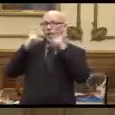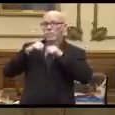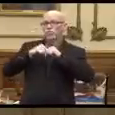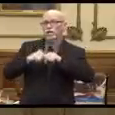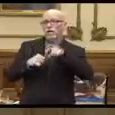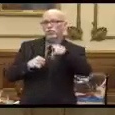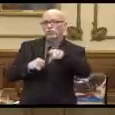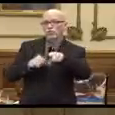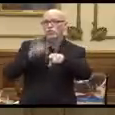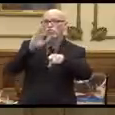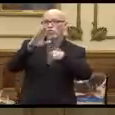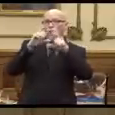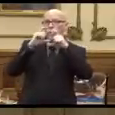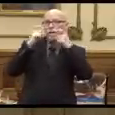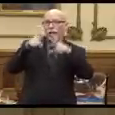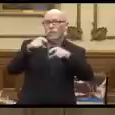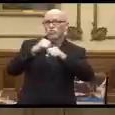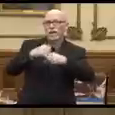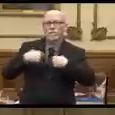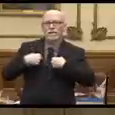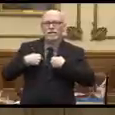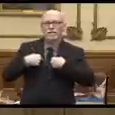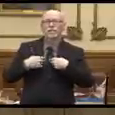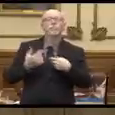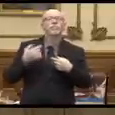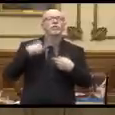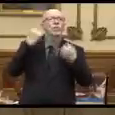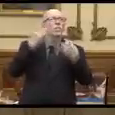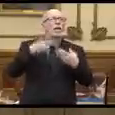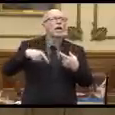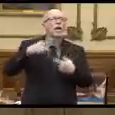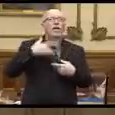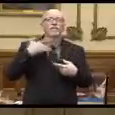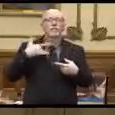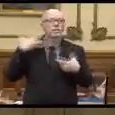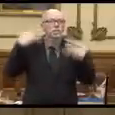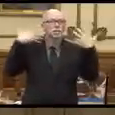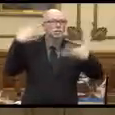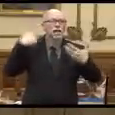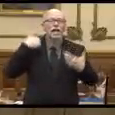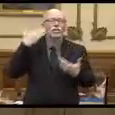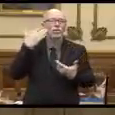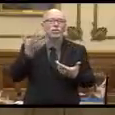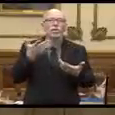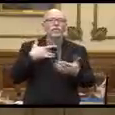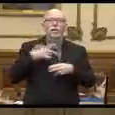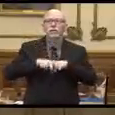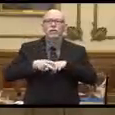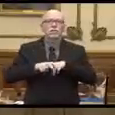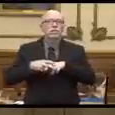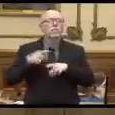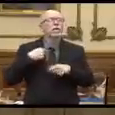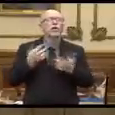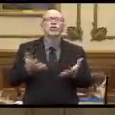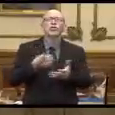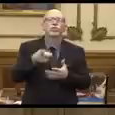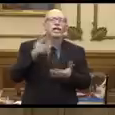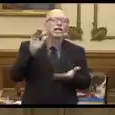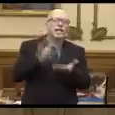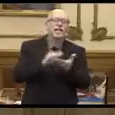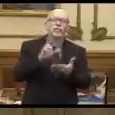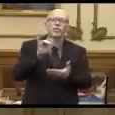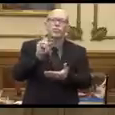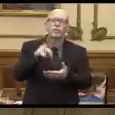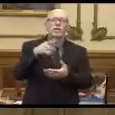and your mask protects me. I know many of us are feeling stir-crazy, but I continue to urge Hoosiers to limit your risk of exposure